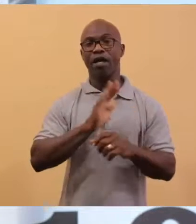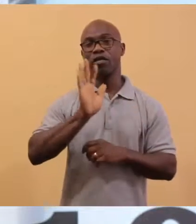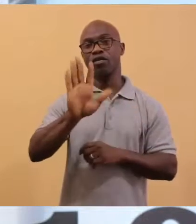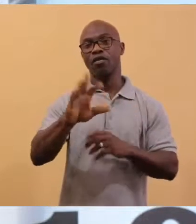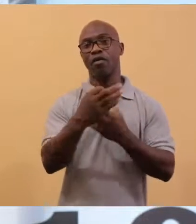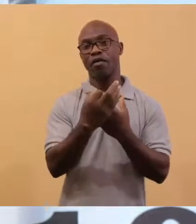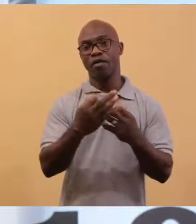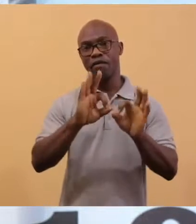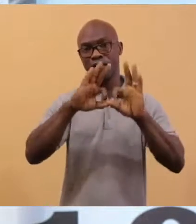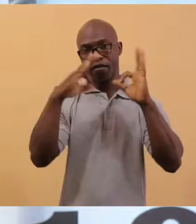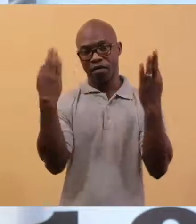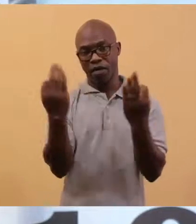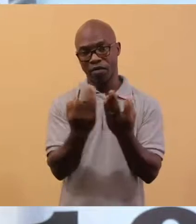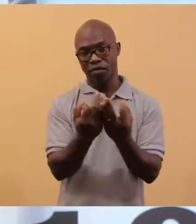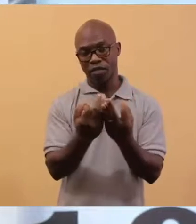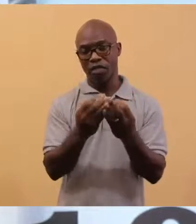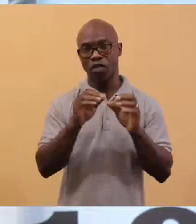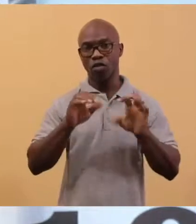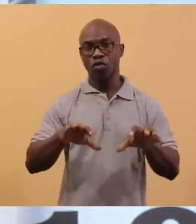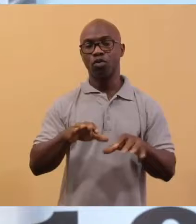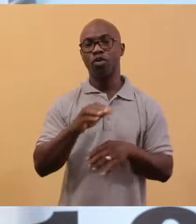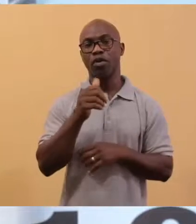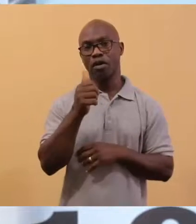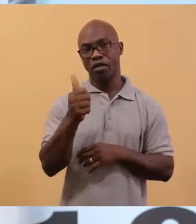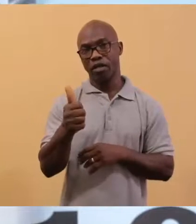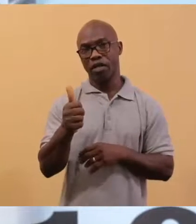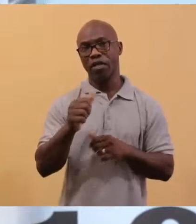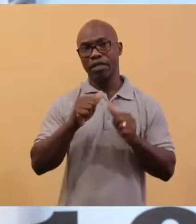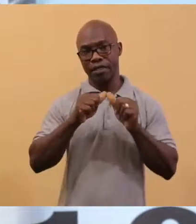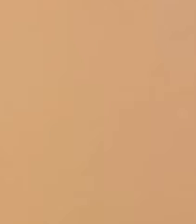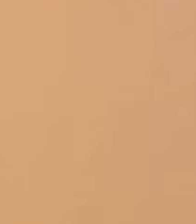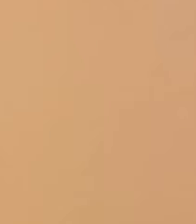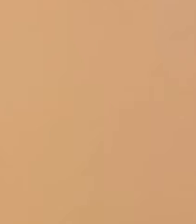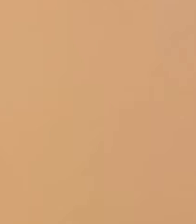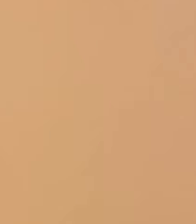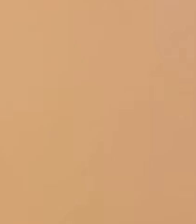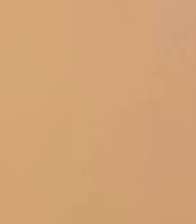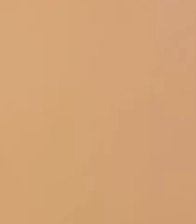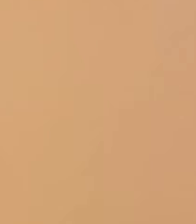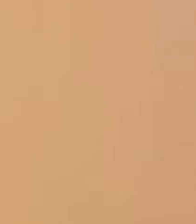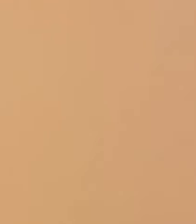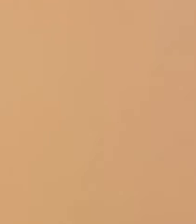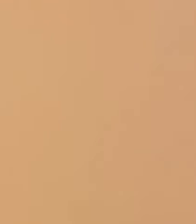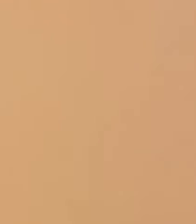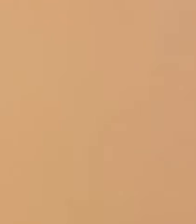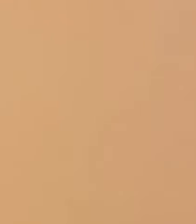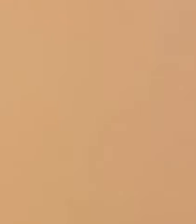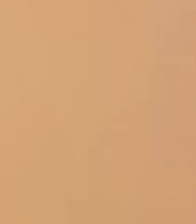family. Do your part. Stay safe. I thank you.